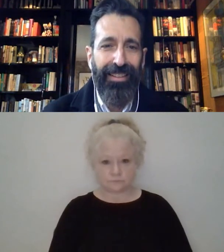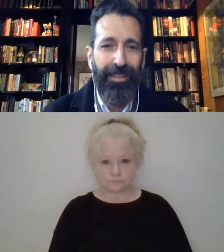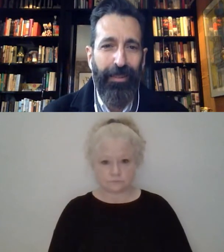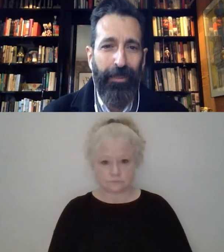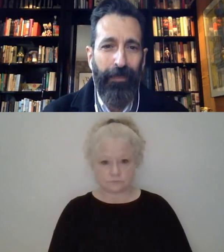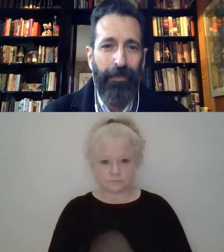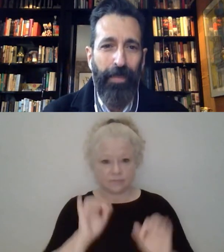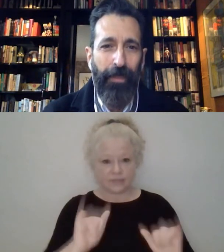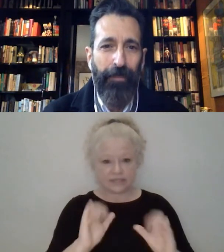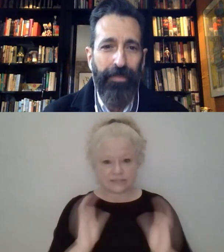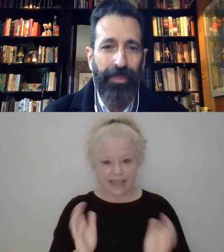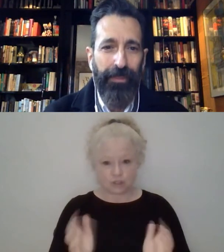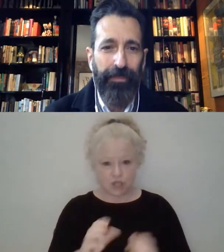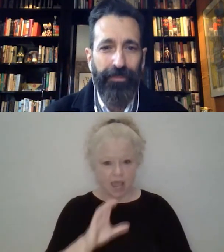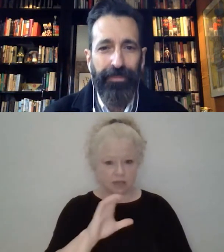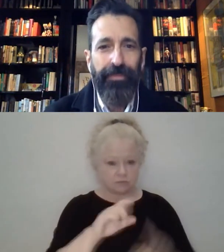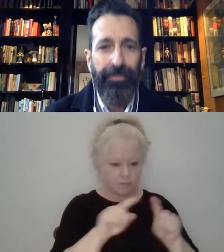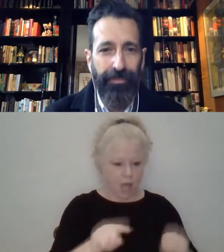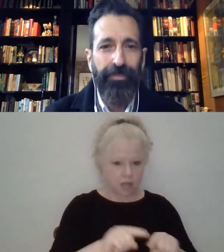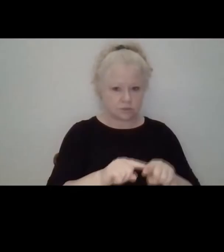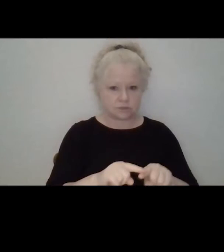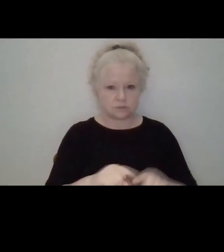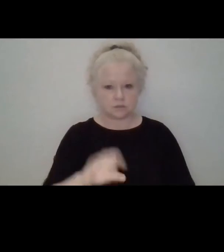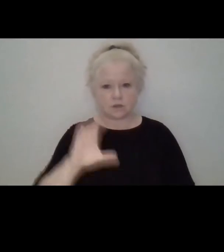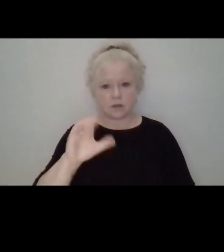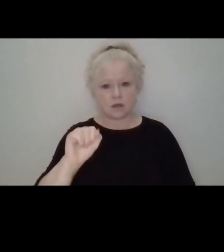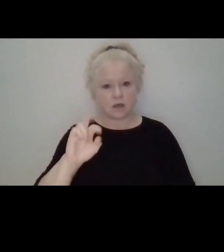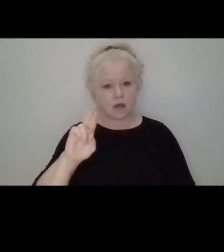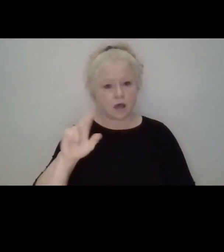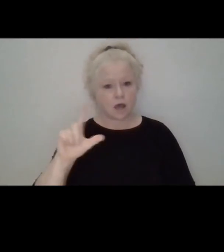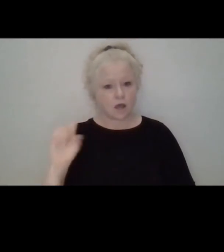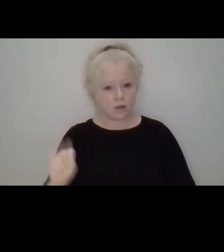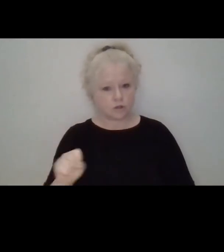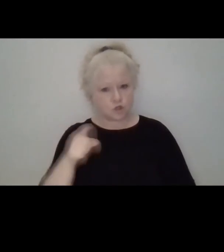Remember guys, stay on the chat. And Carlos, we'll start with you. Carlos, so you were